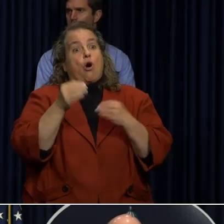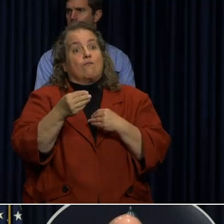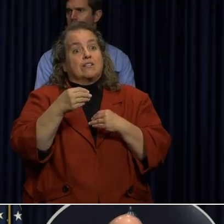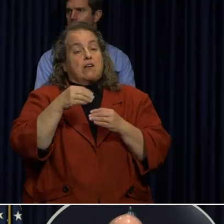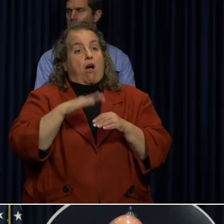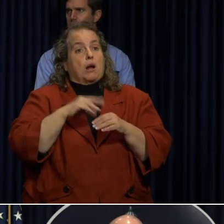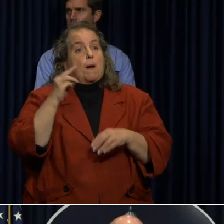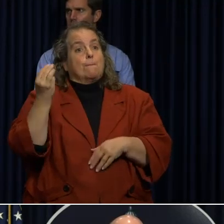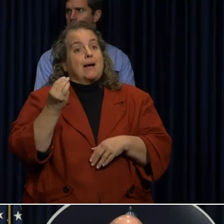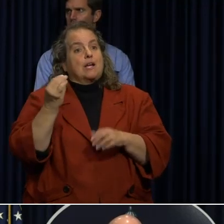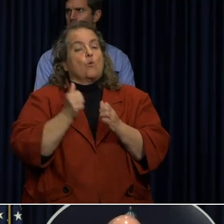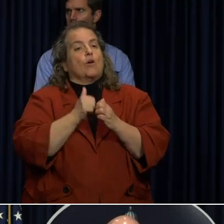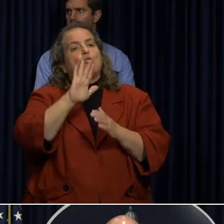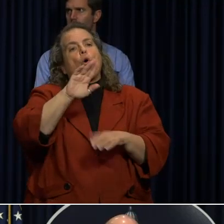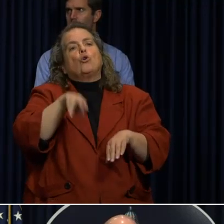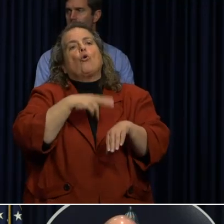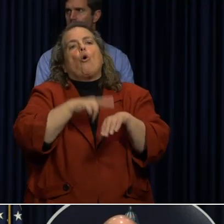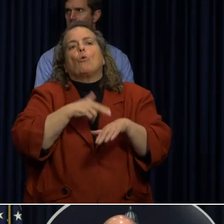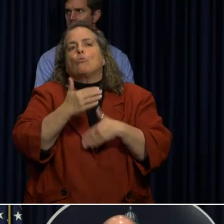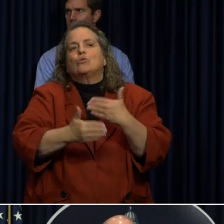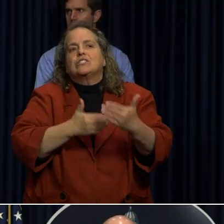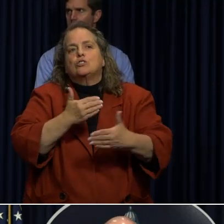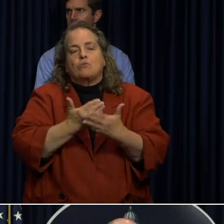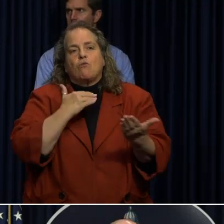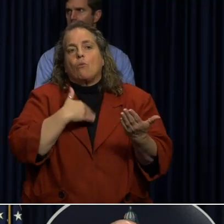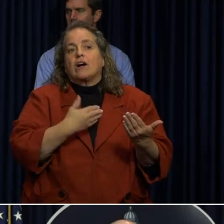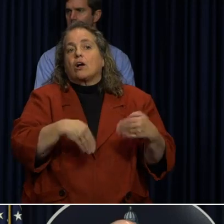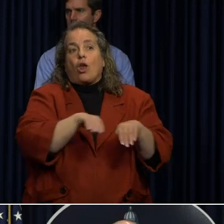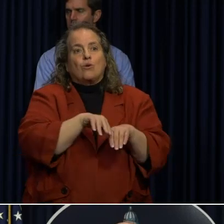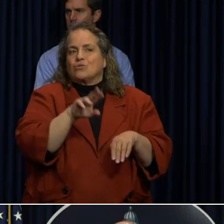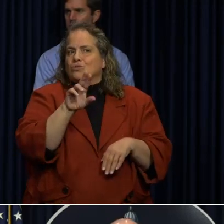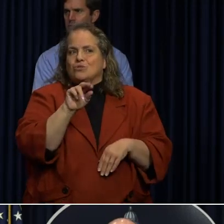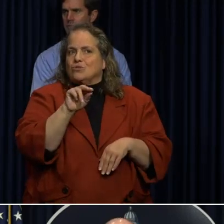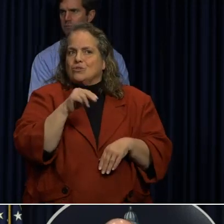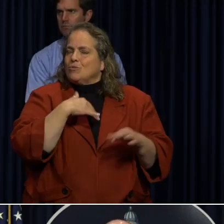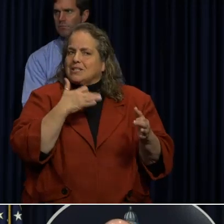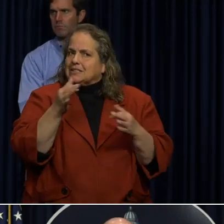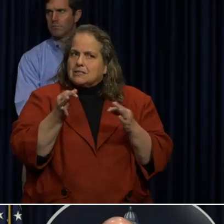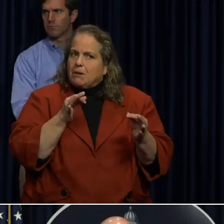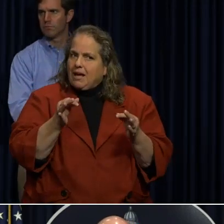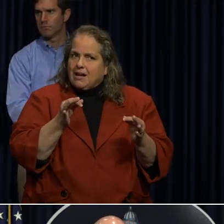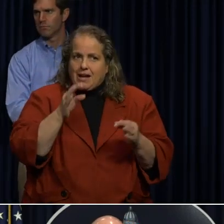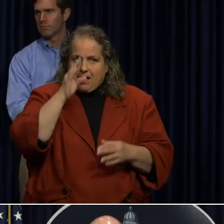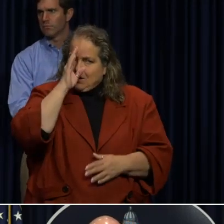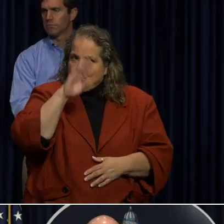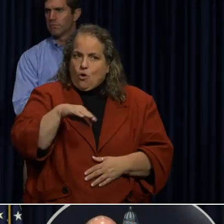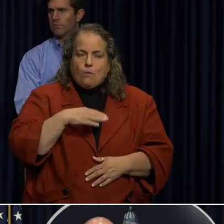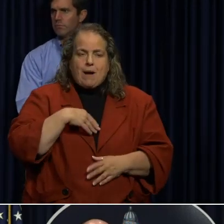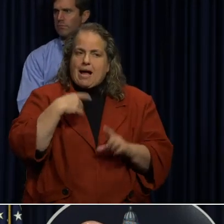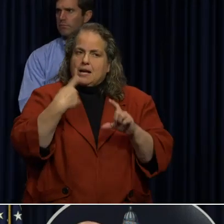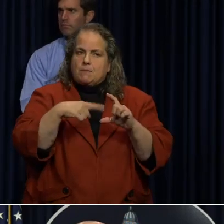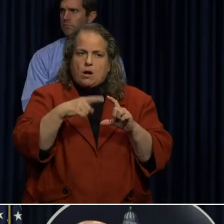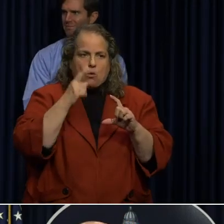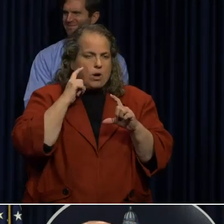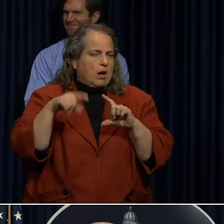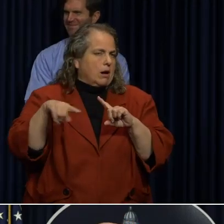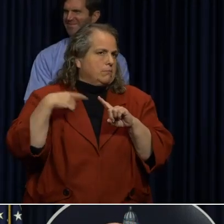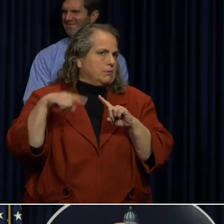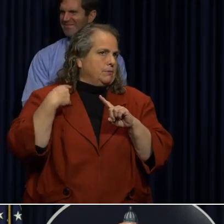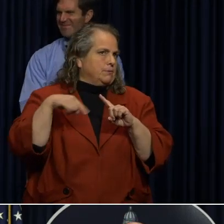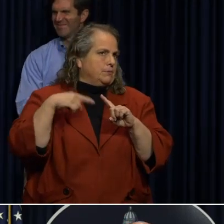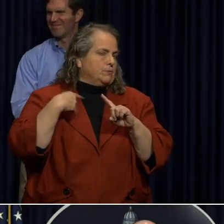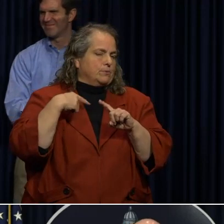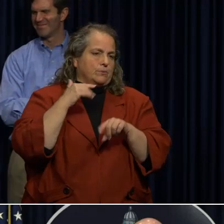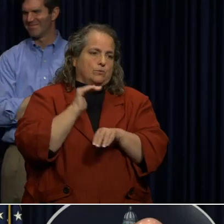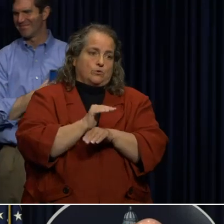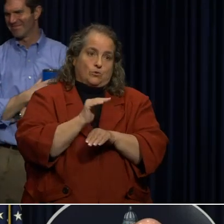normal procedures you were using before we shut everything down. So I know that my email will light up after this tonight, sir,